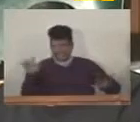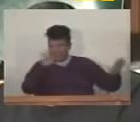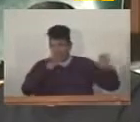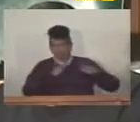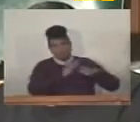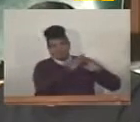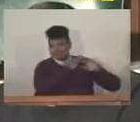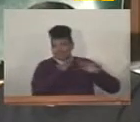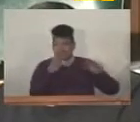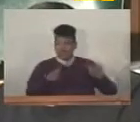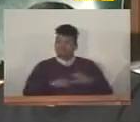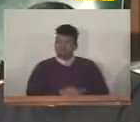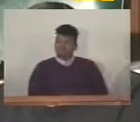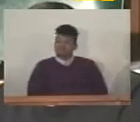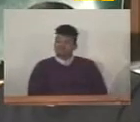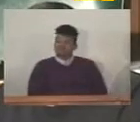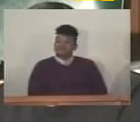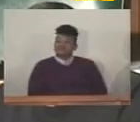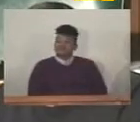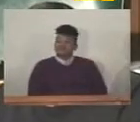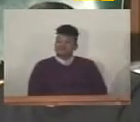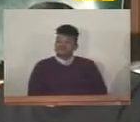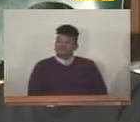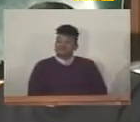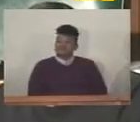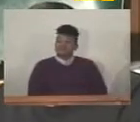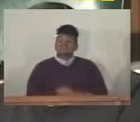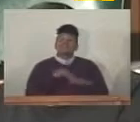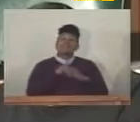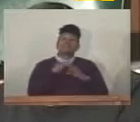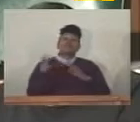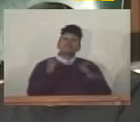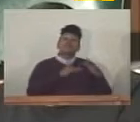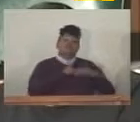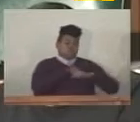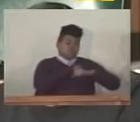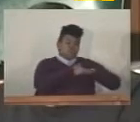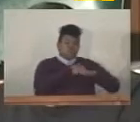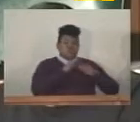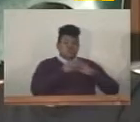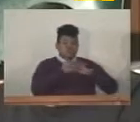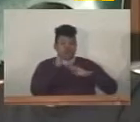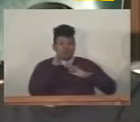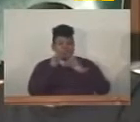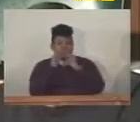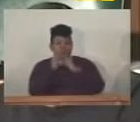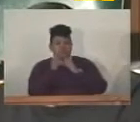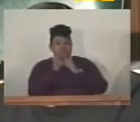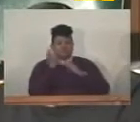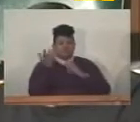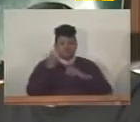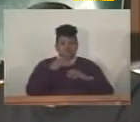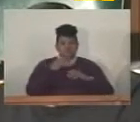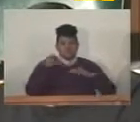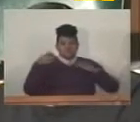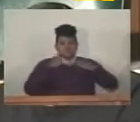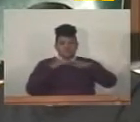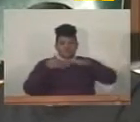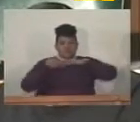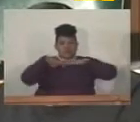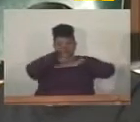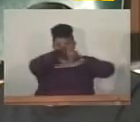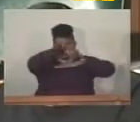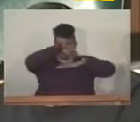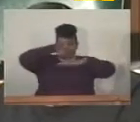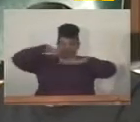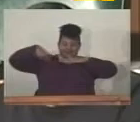the current issues, that is the present crime problem. It deals with the prevention of crime by addressing